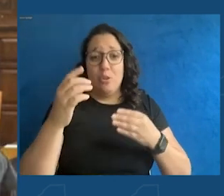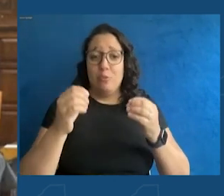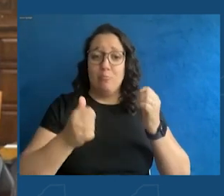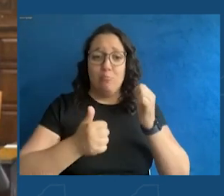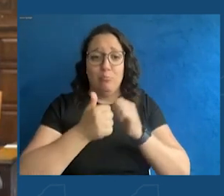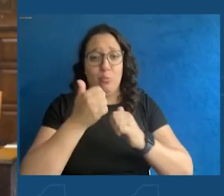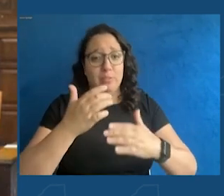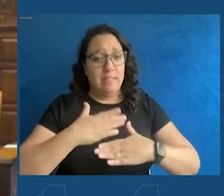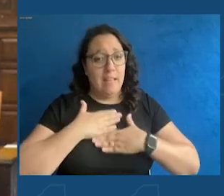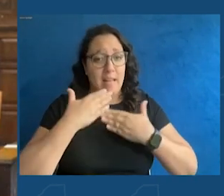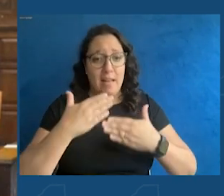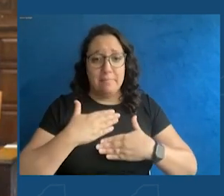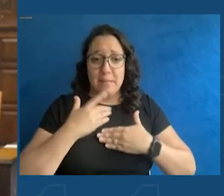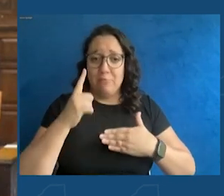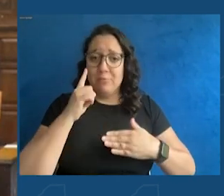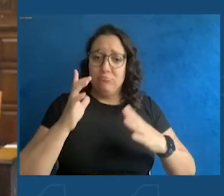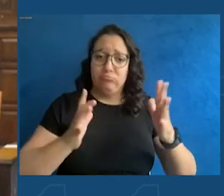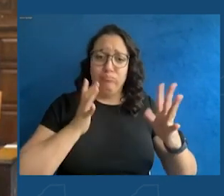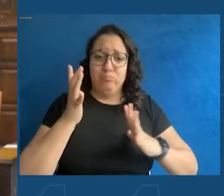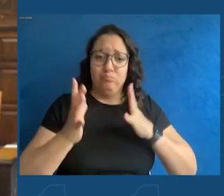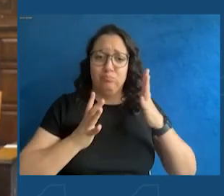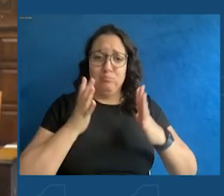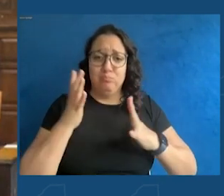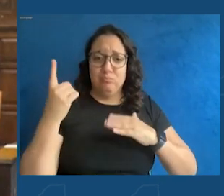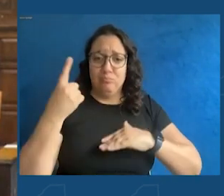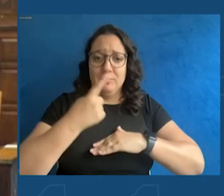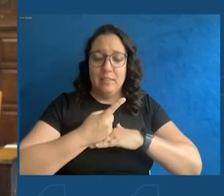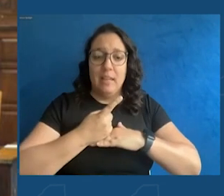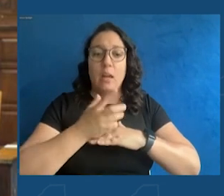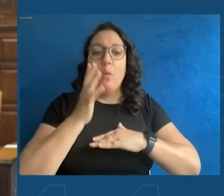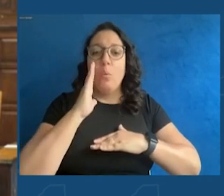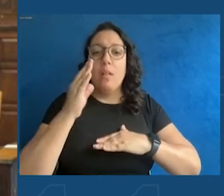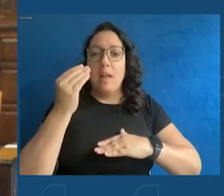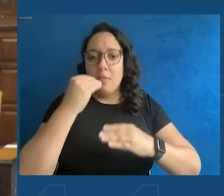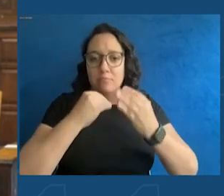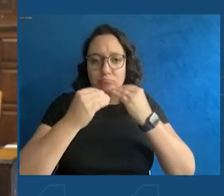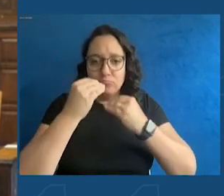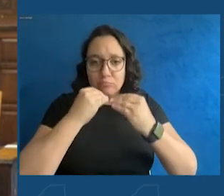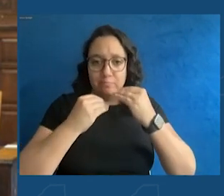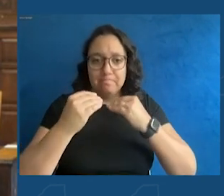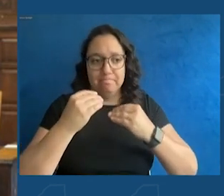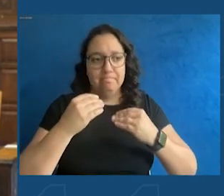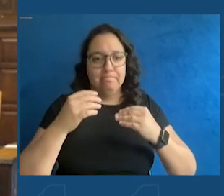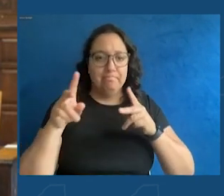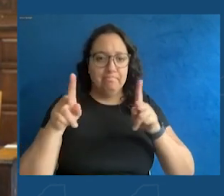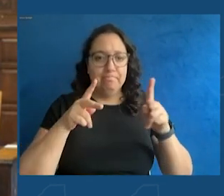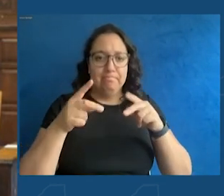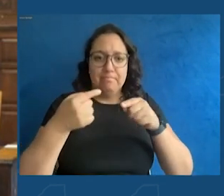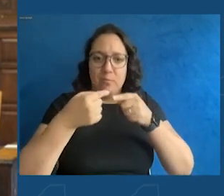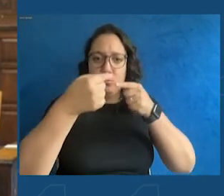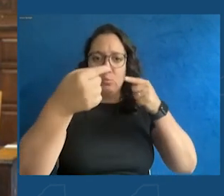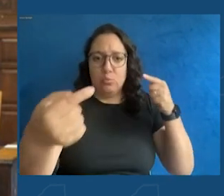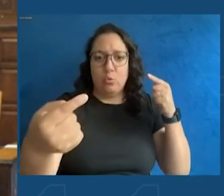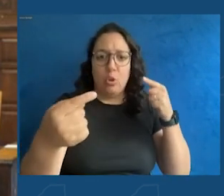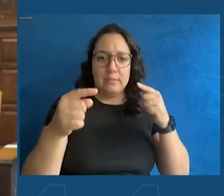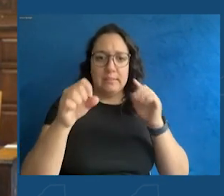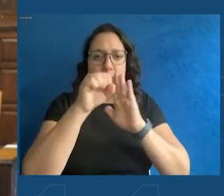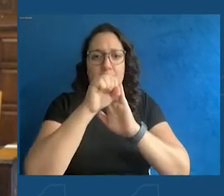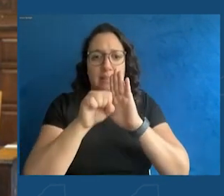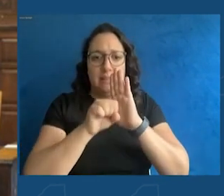have here. There is a reception almost directly across the street, immediately following at the State Bar Association. No,